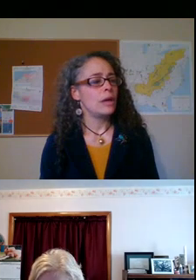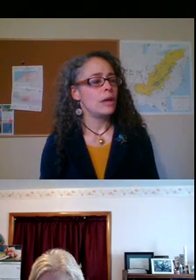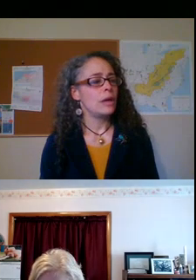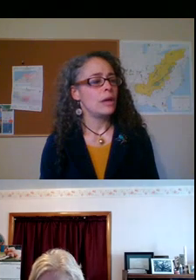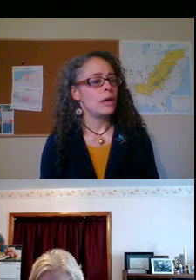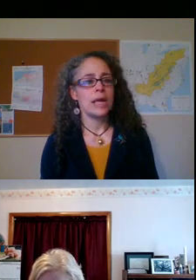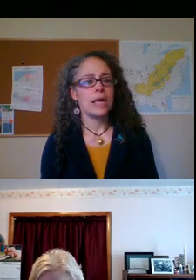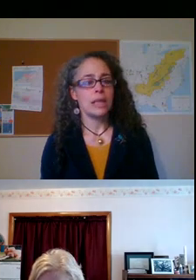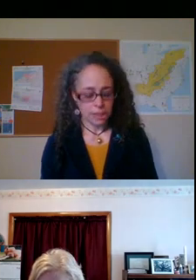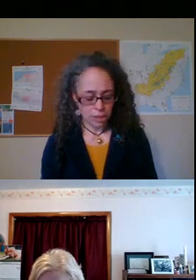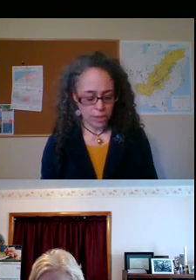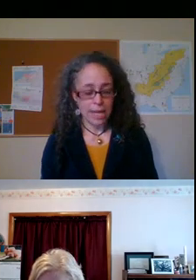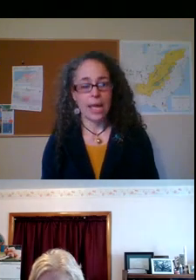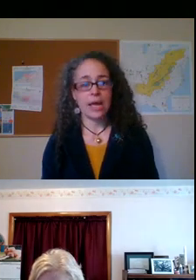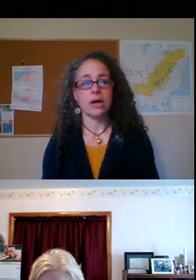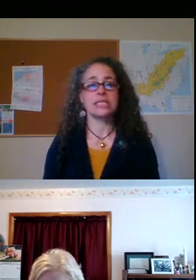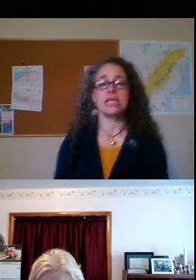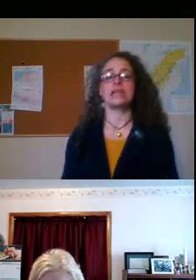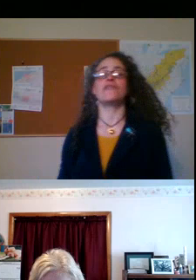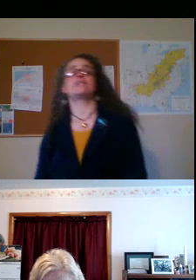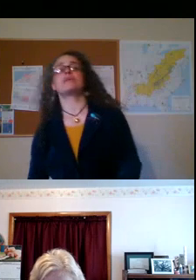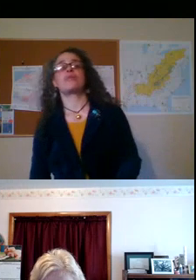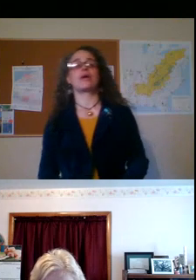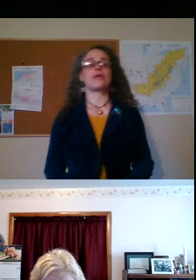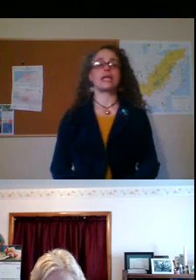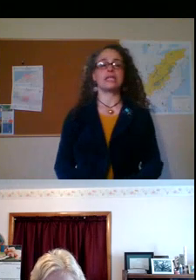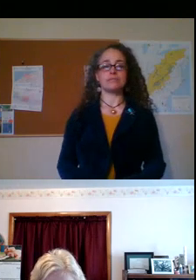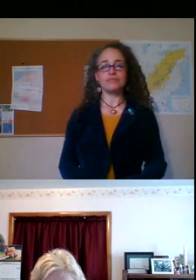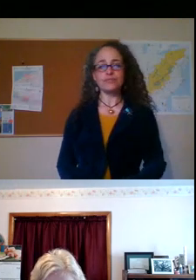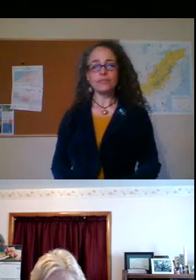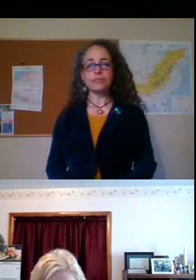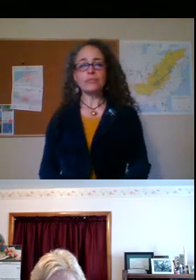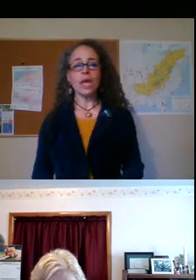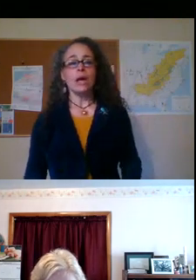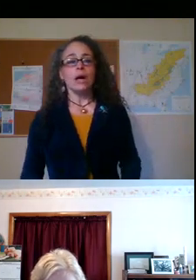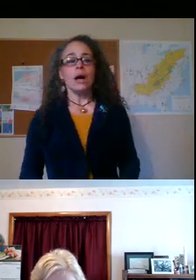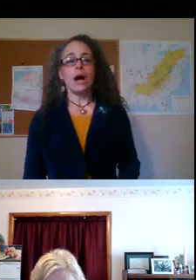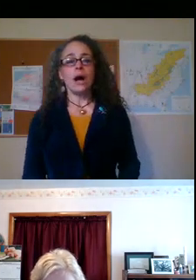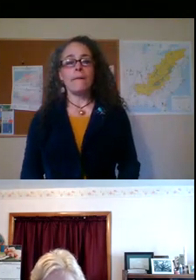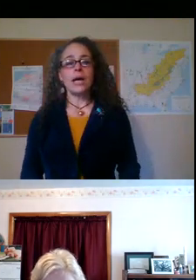Okay, so let's go to ARC investment priorities.